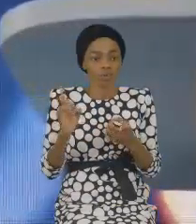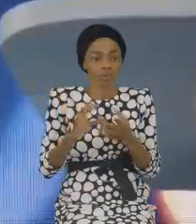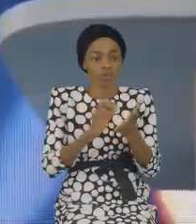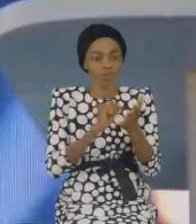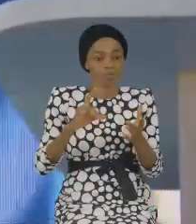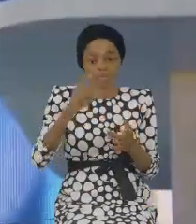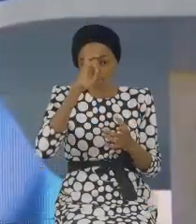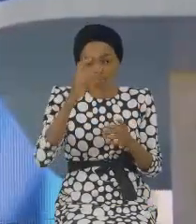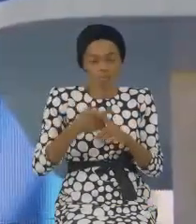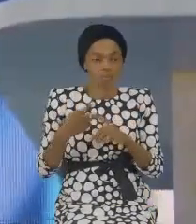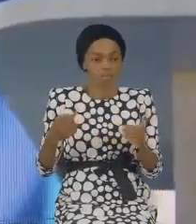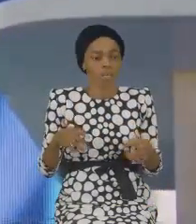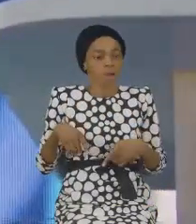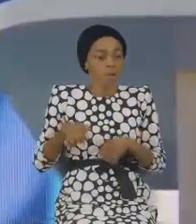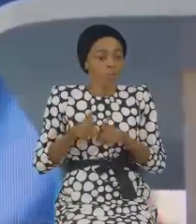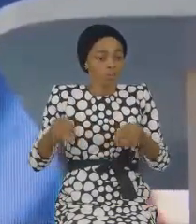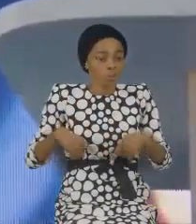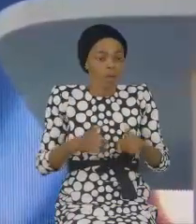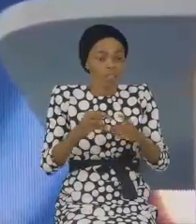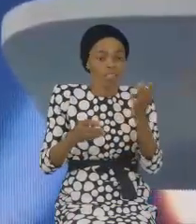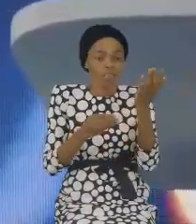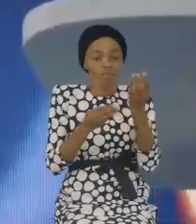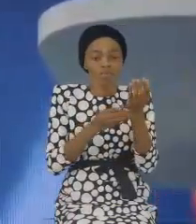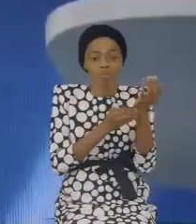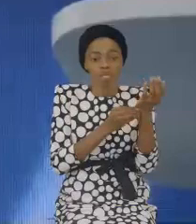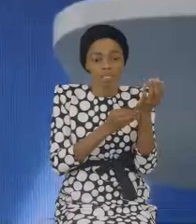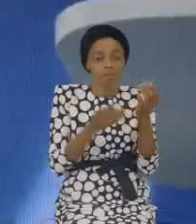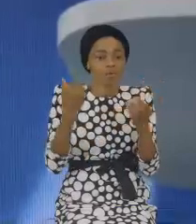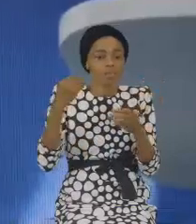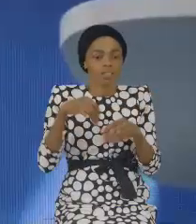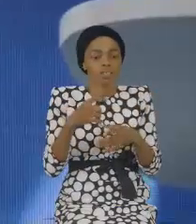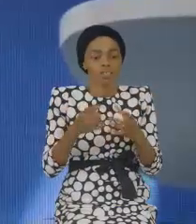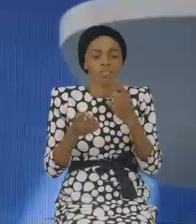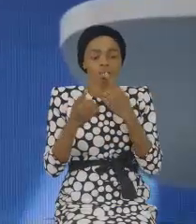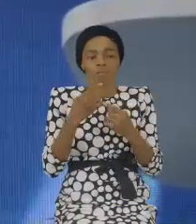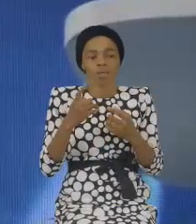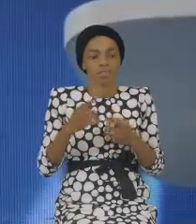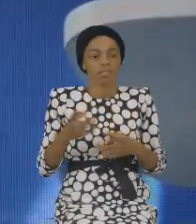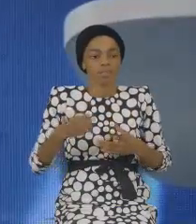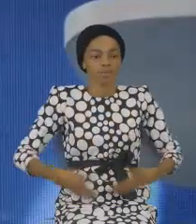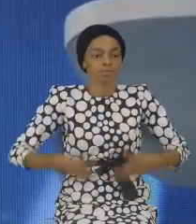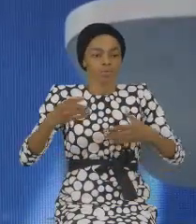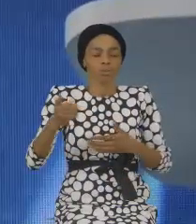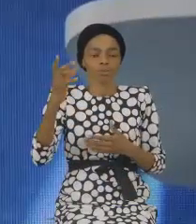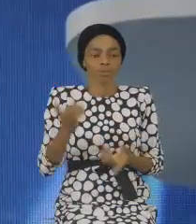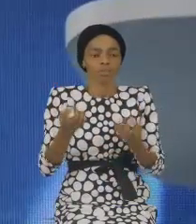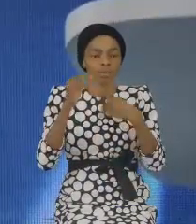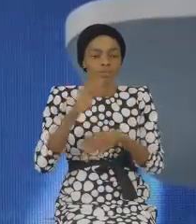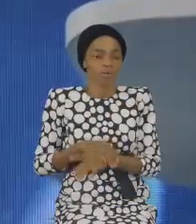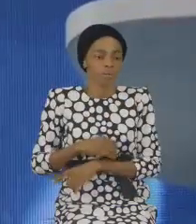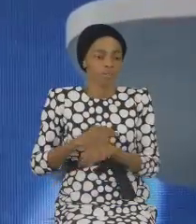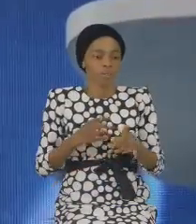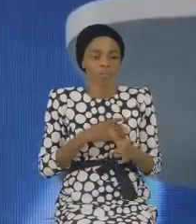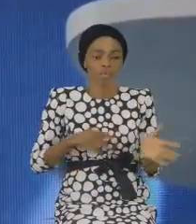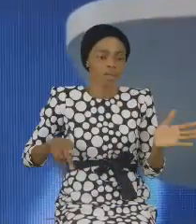the meat was yet in their mouth, in verse 31, it says the wrath of God came upon them and